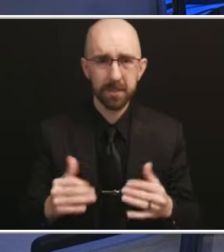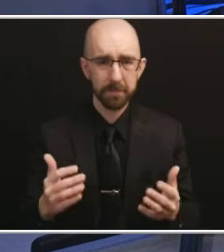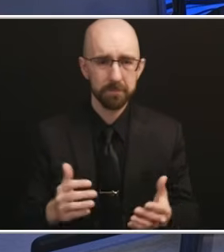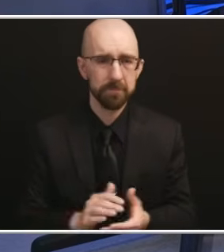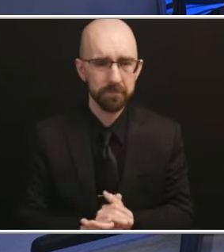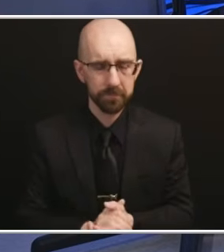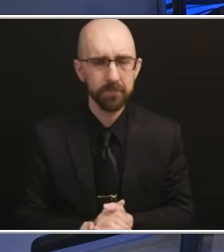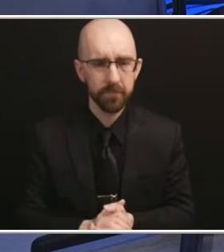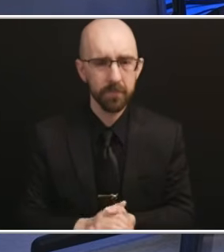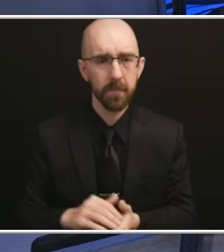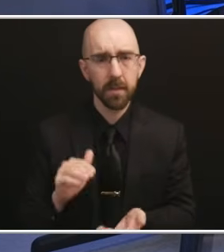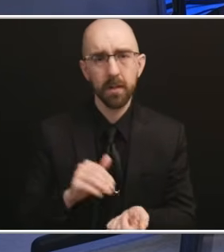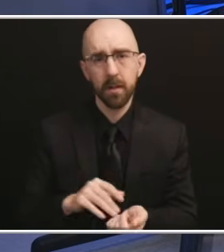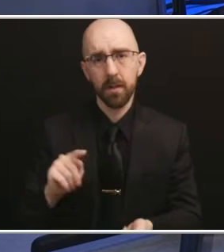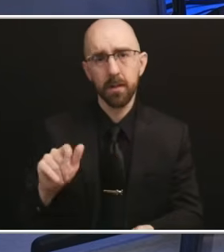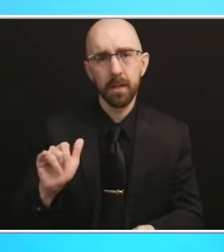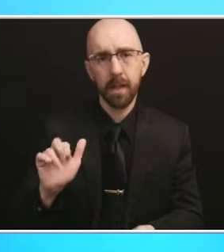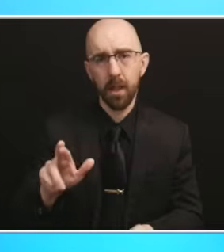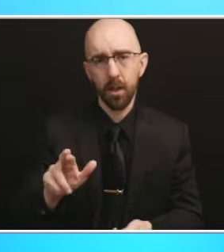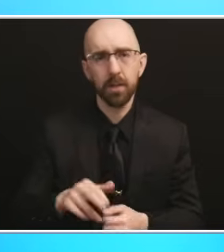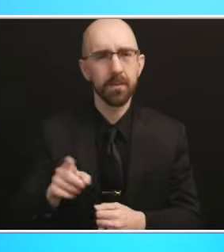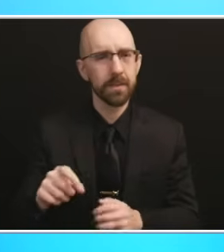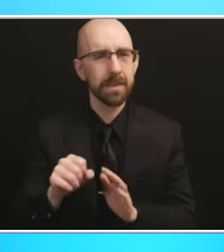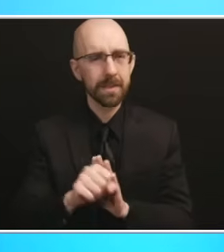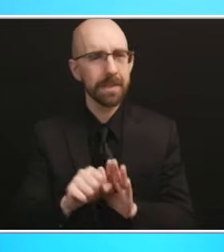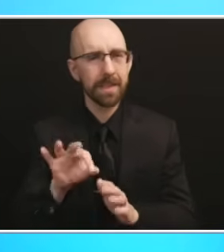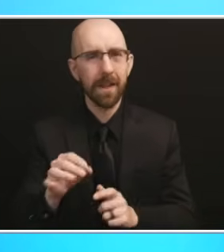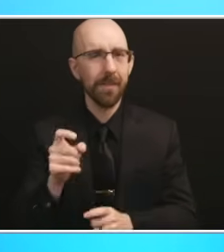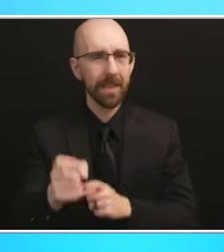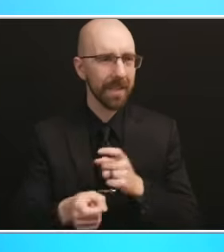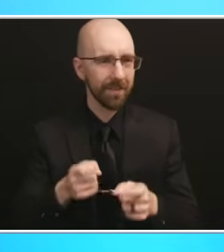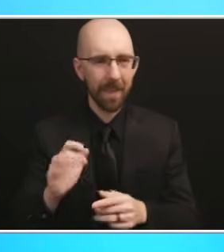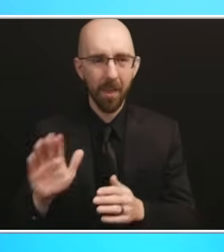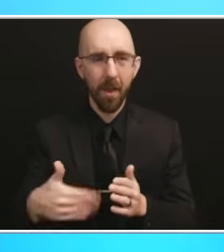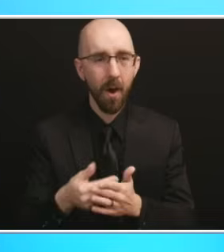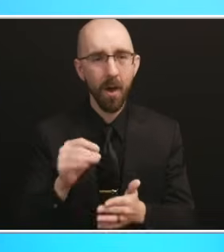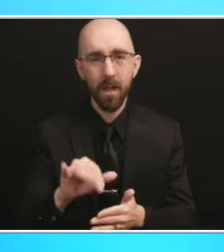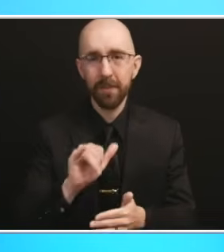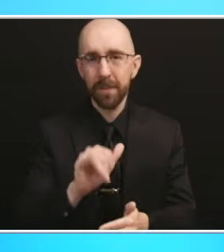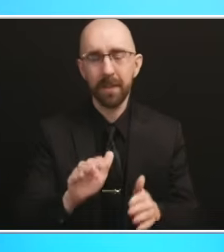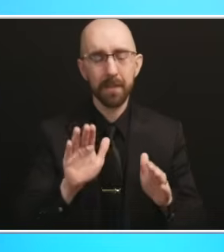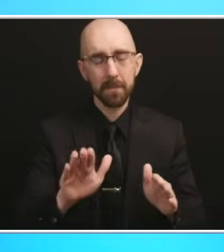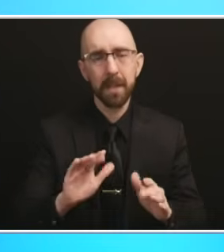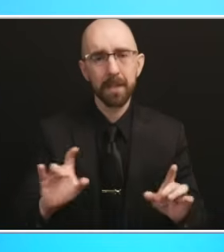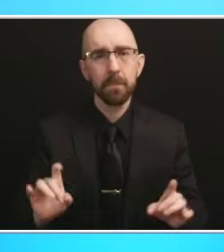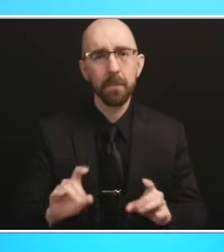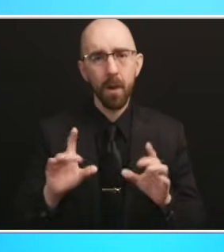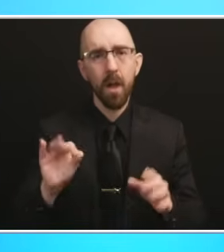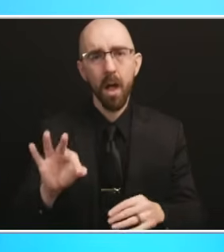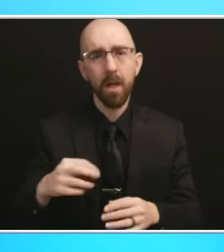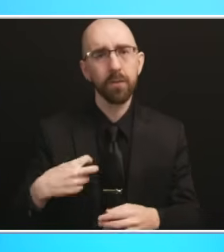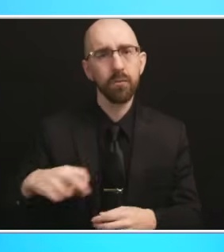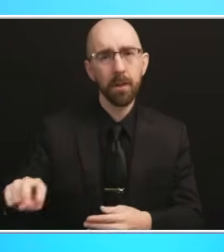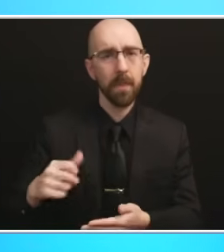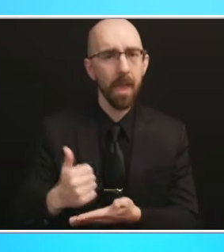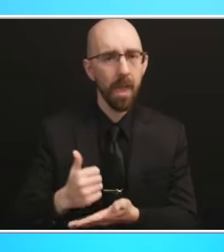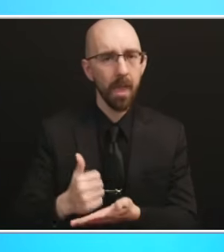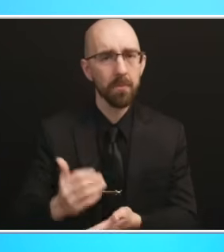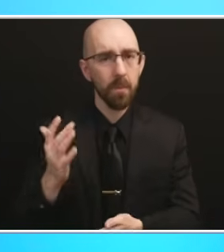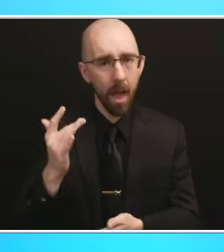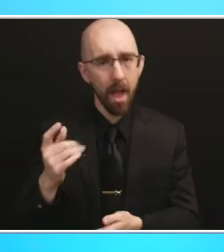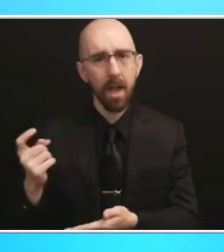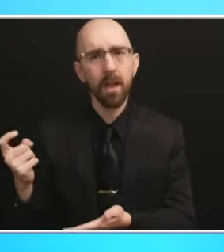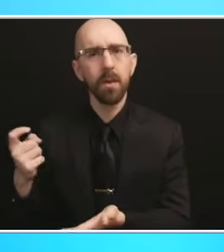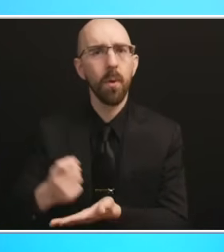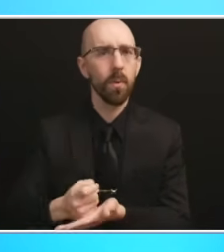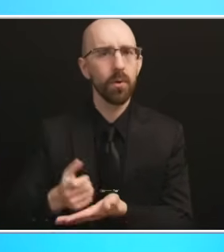Taylor? Yes, this is a season of giving, and all of these amazing miracles of transplant help because of a donor and someone that gives the gift of life.